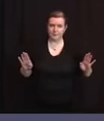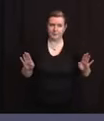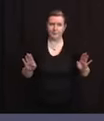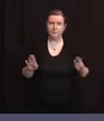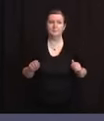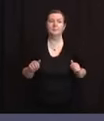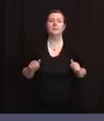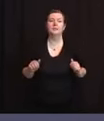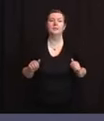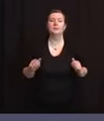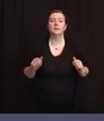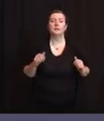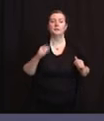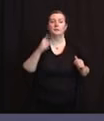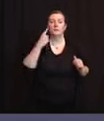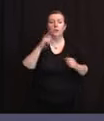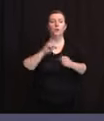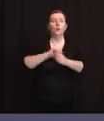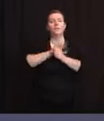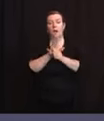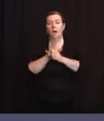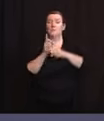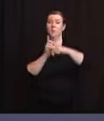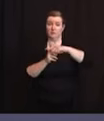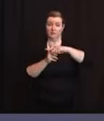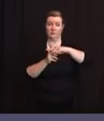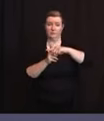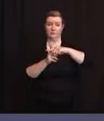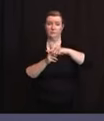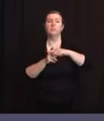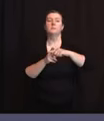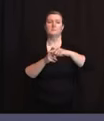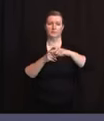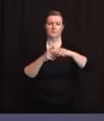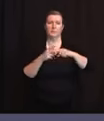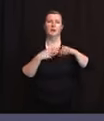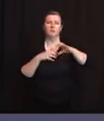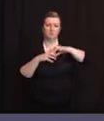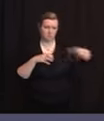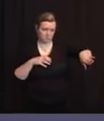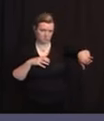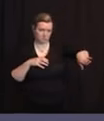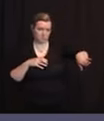COVID-19 positive residents was suggested.